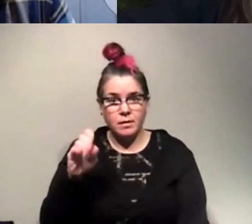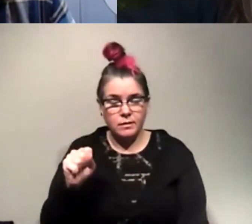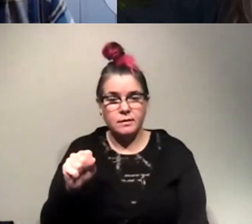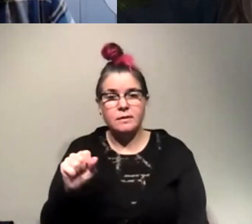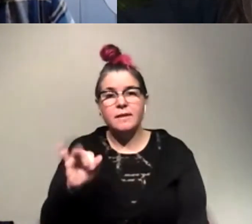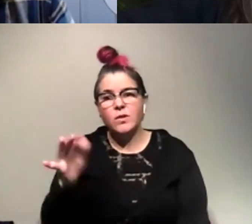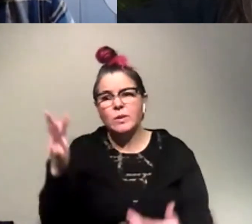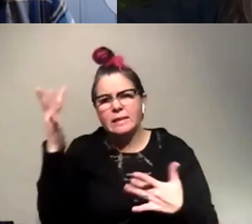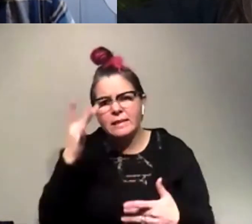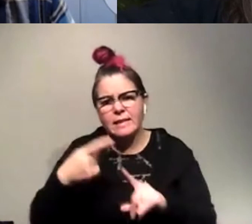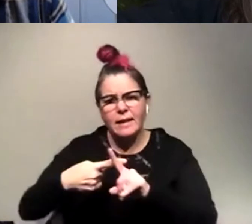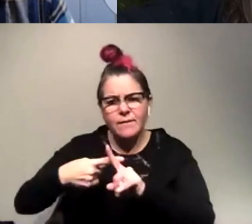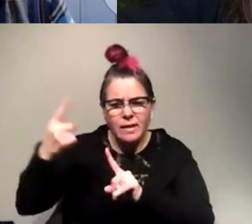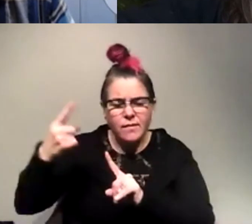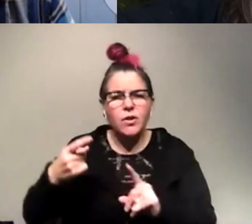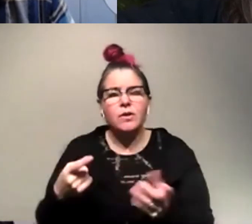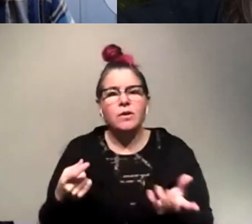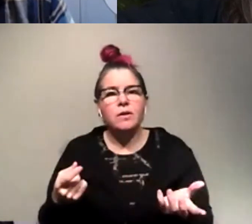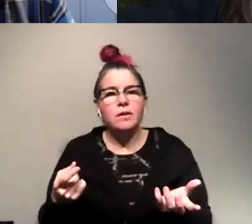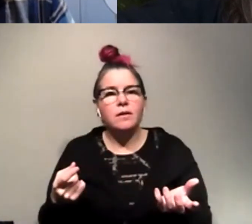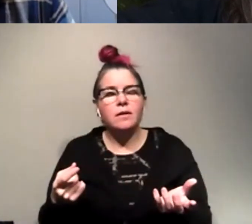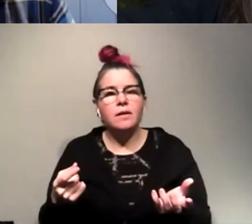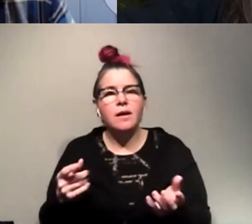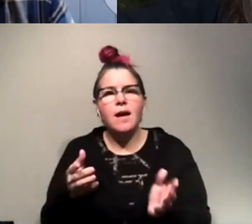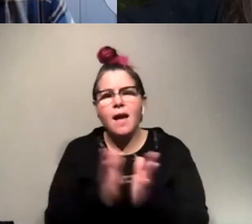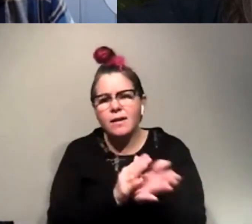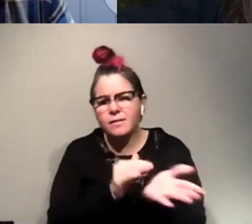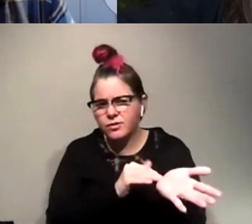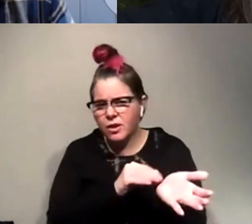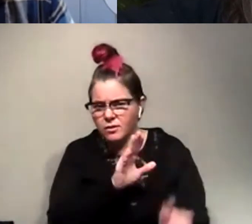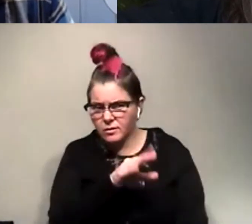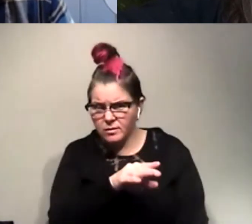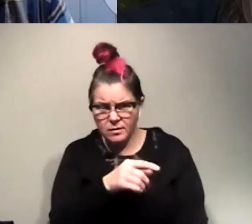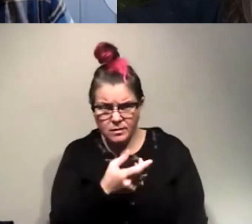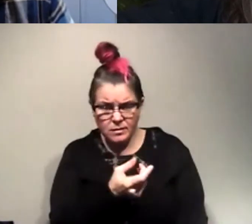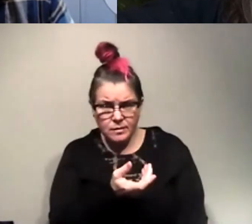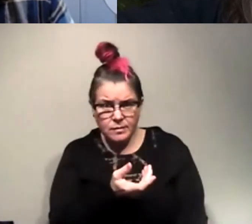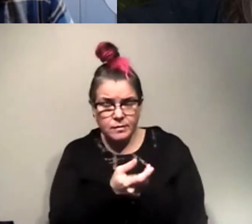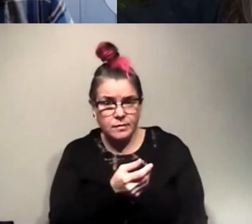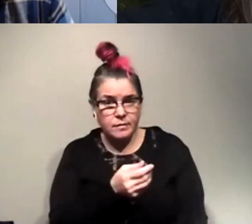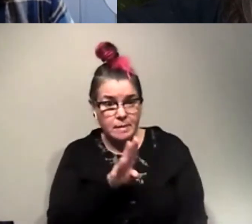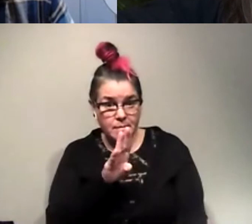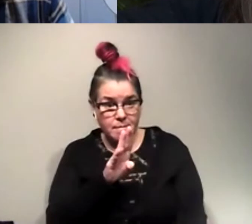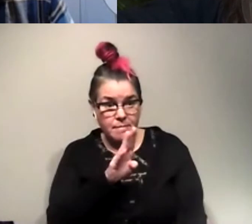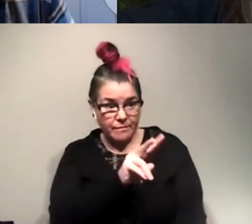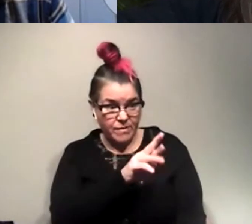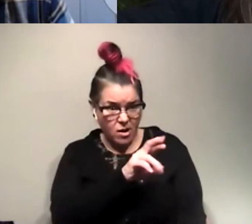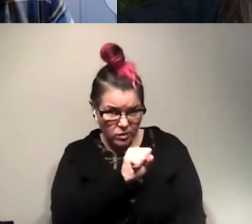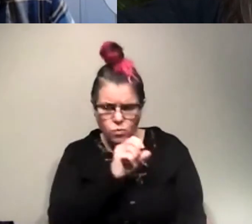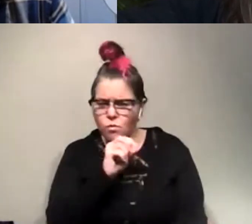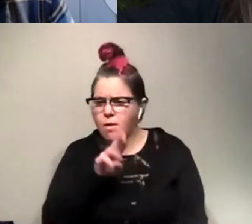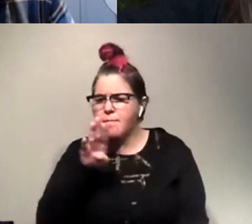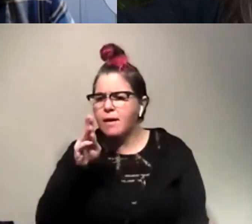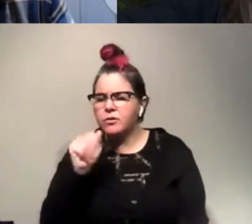because you have a fever, you know, ask your doctor, like, is this a bacteria or a virus? Because if it's a